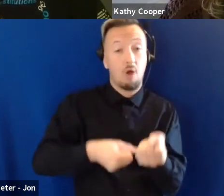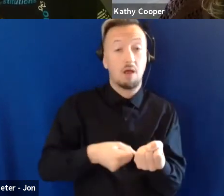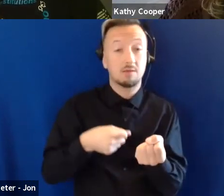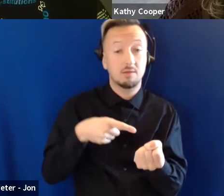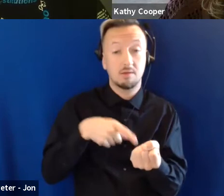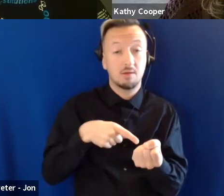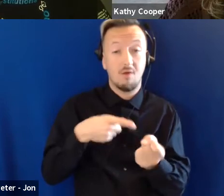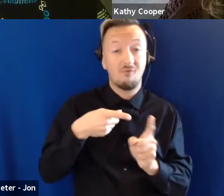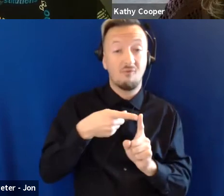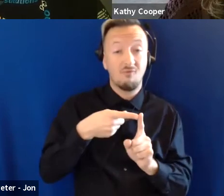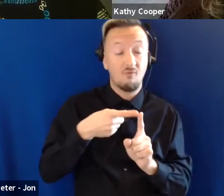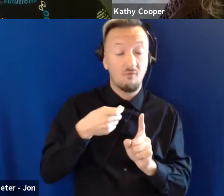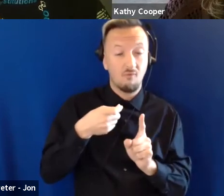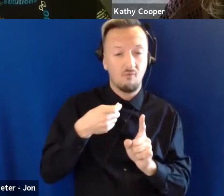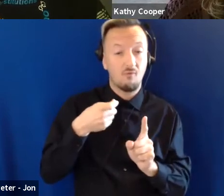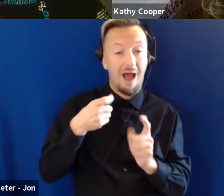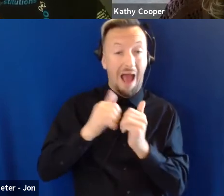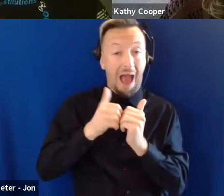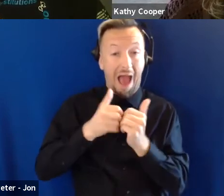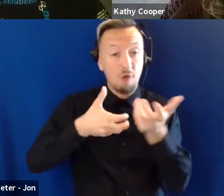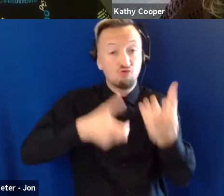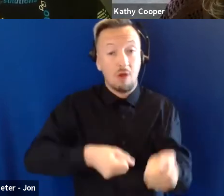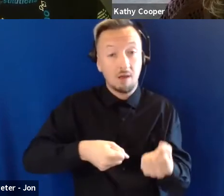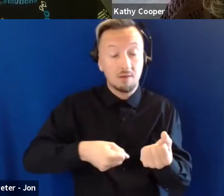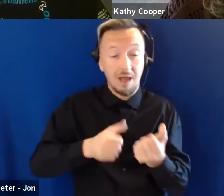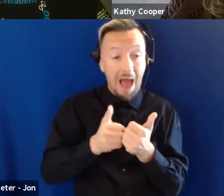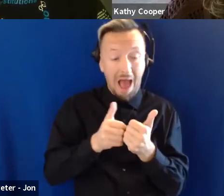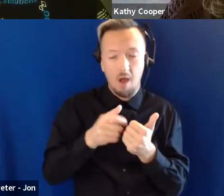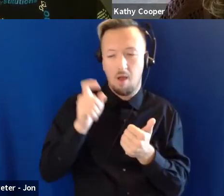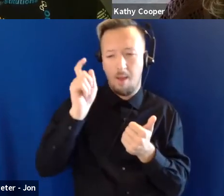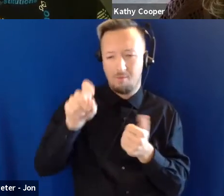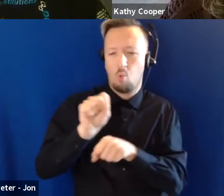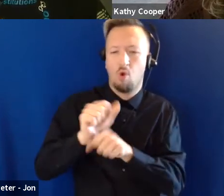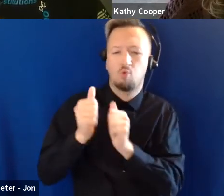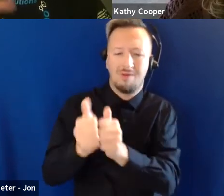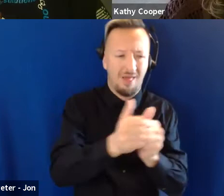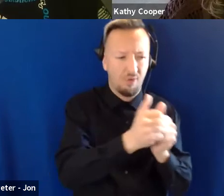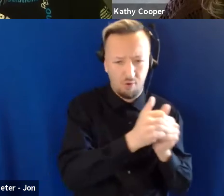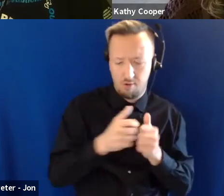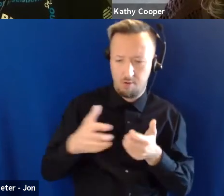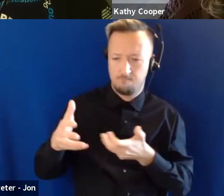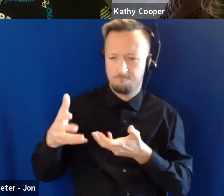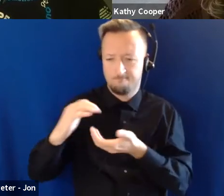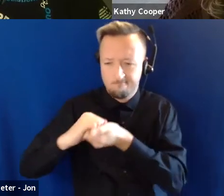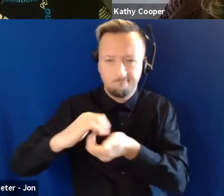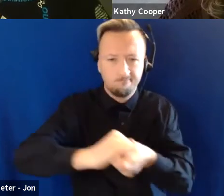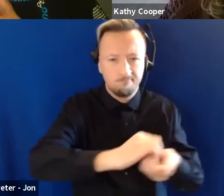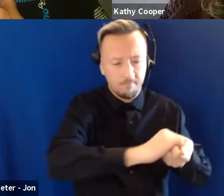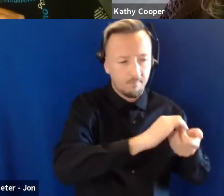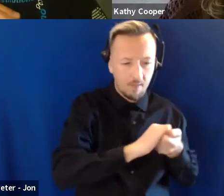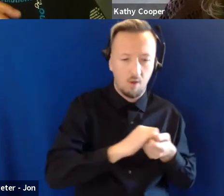work together to make sure that we get enough resources so that those 38 counties actually